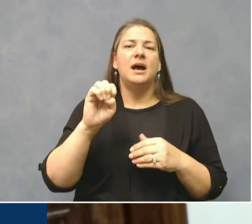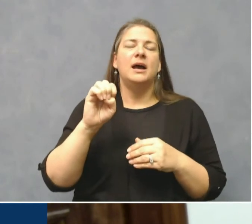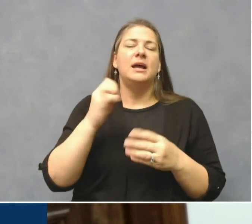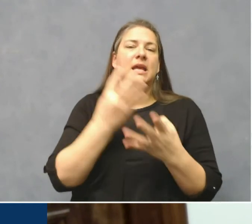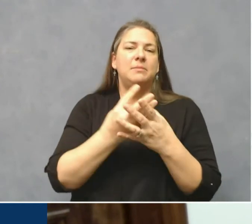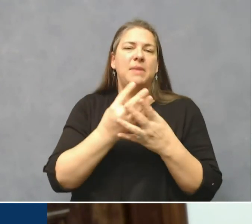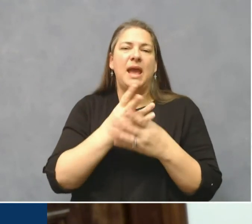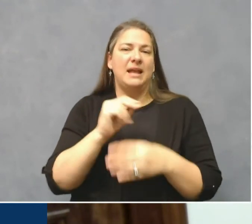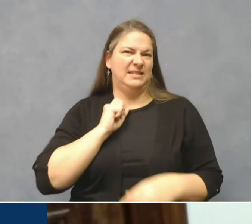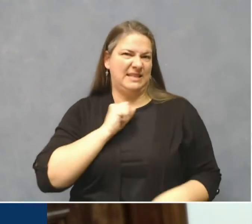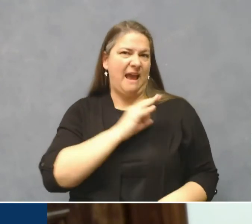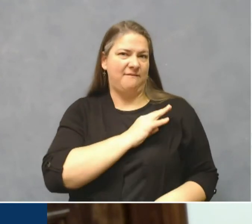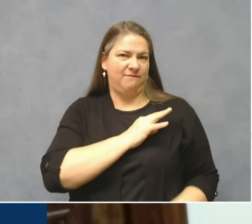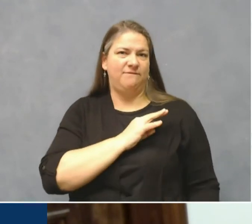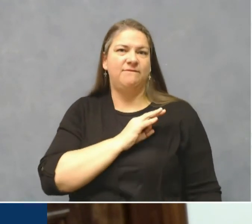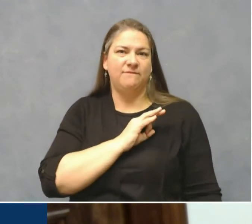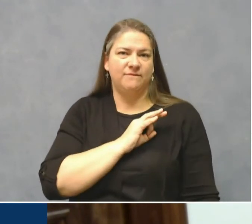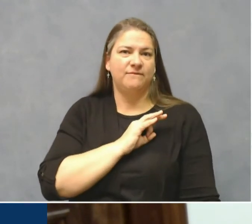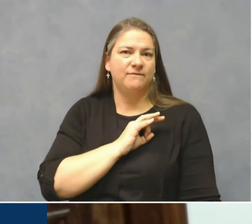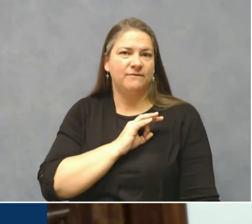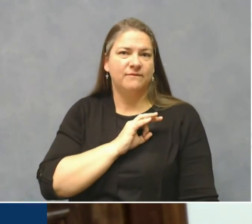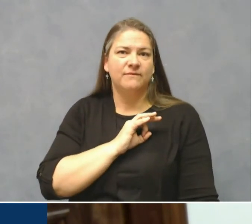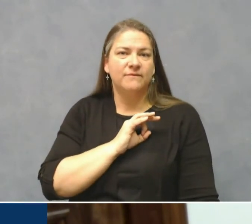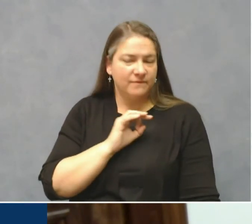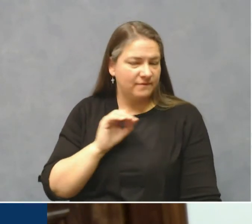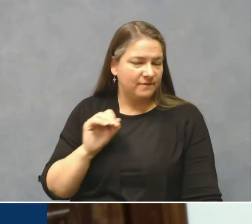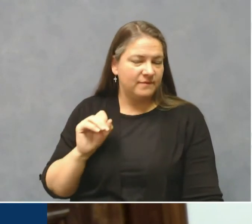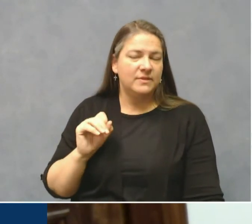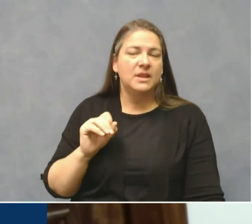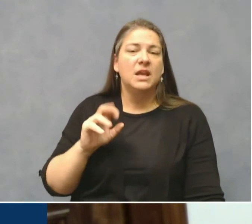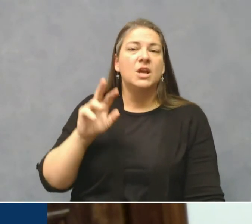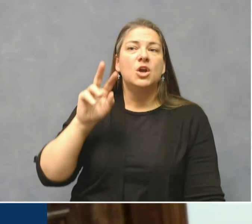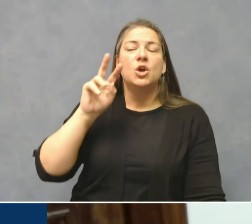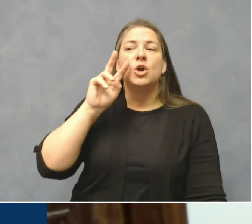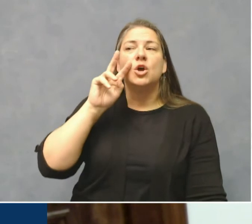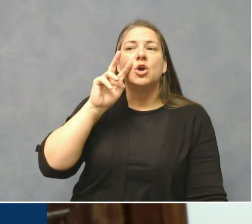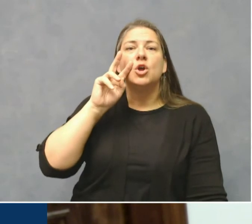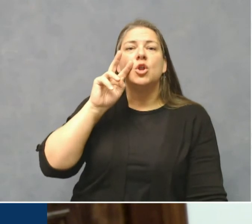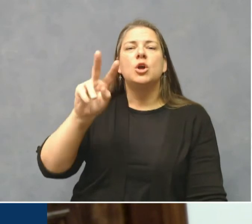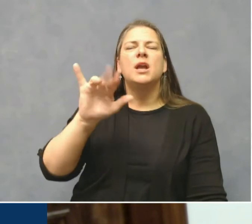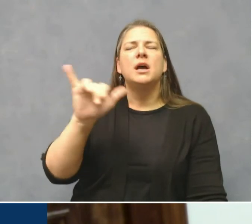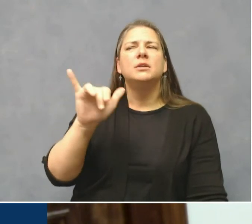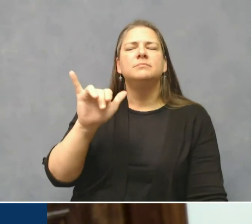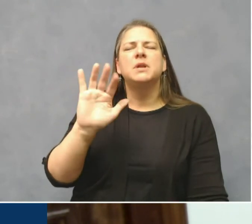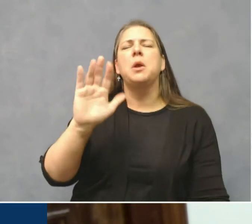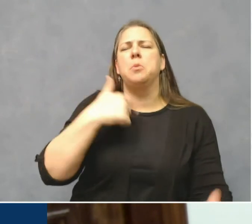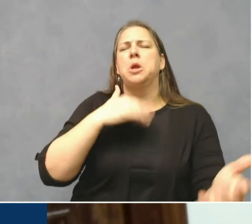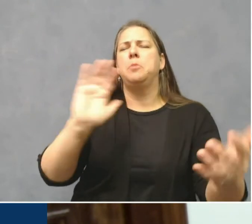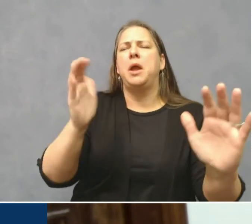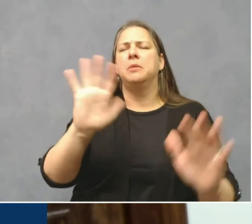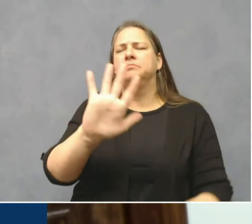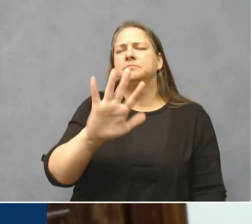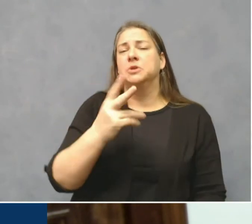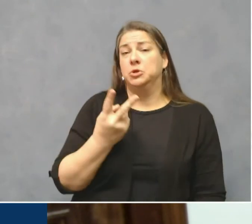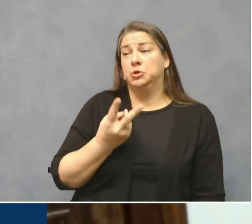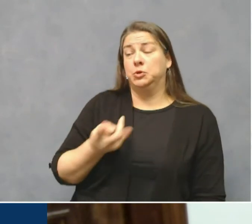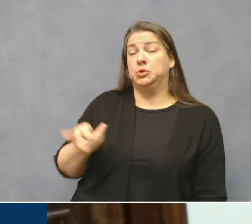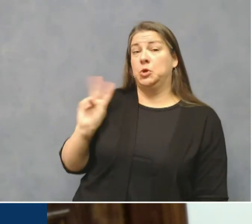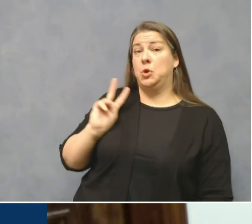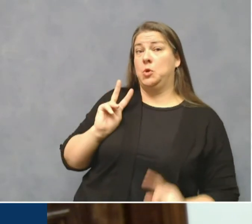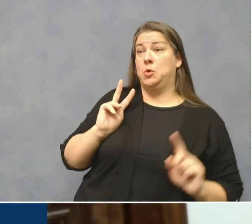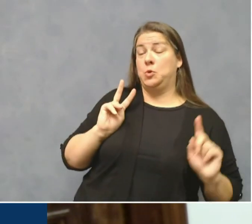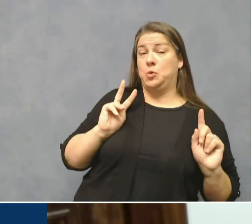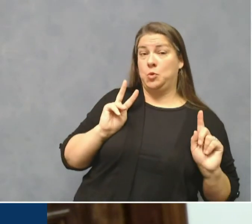By comparison, if you look back to where we were 2 weeks ago on November 16th, that's an overall increase of